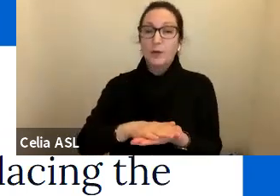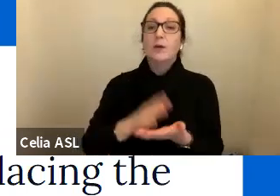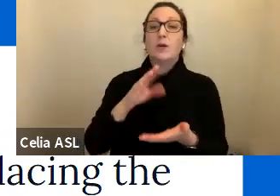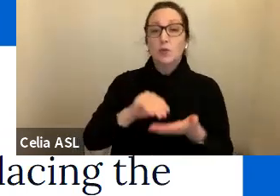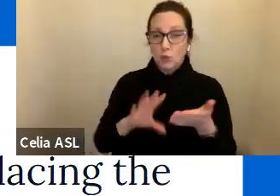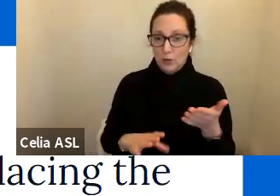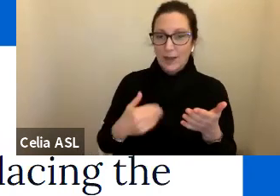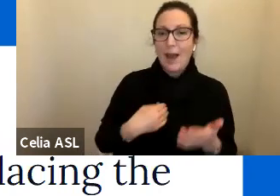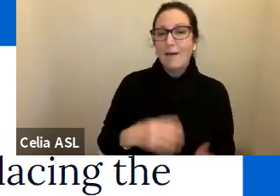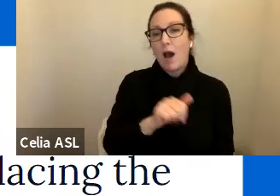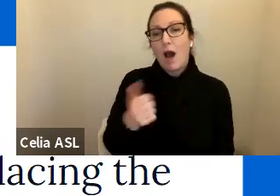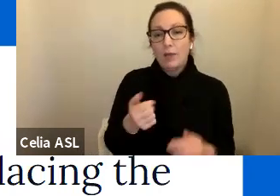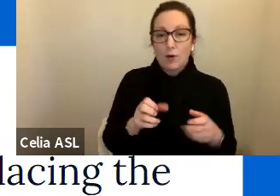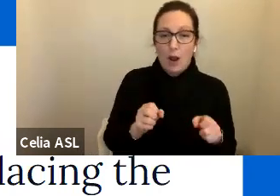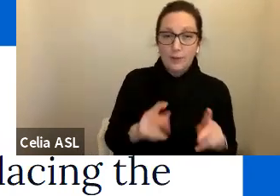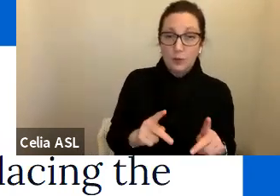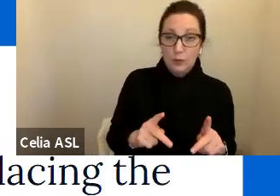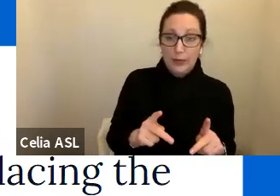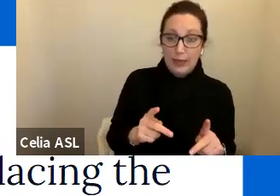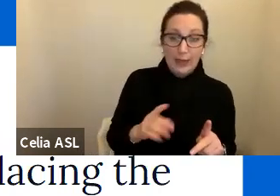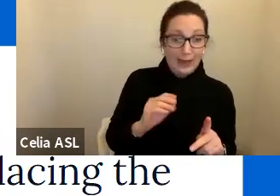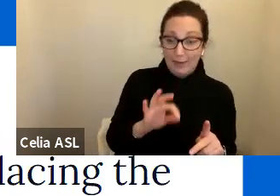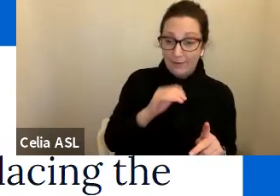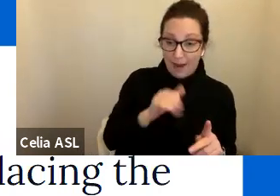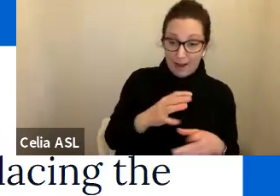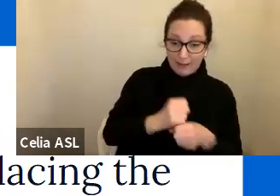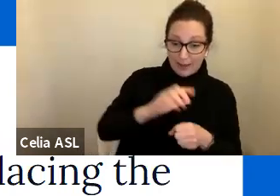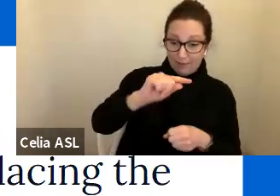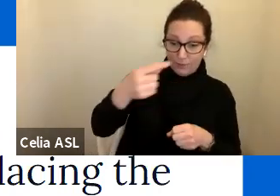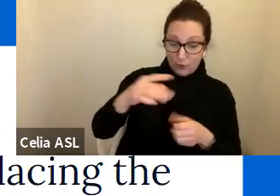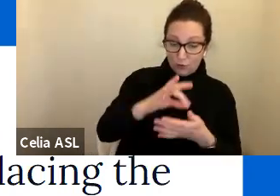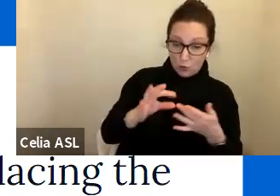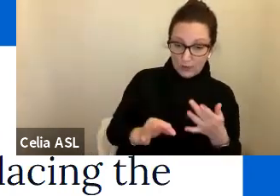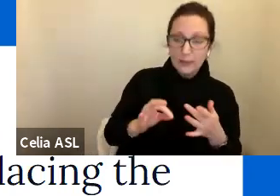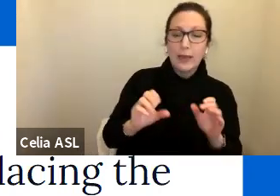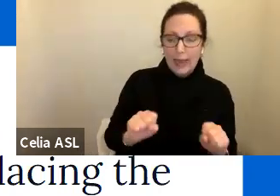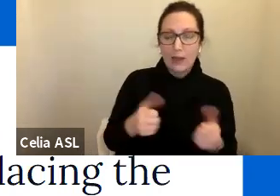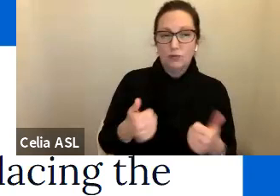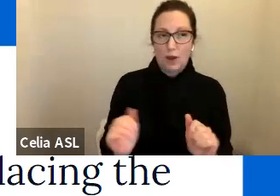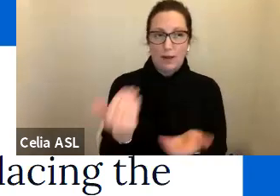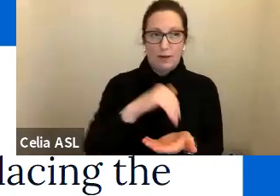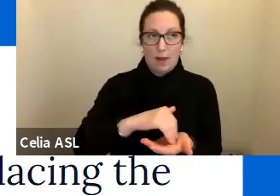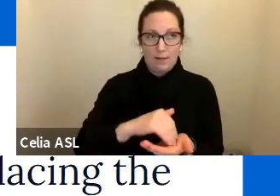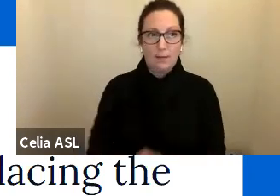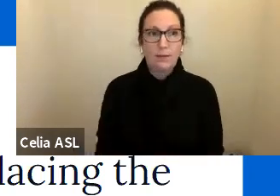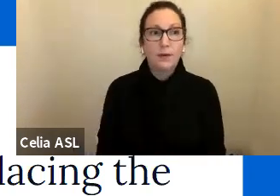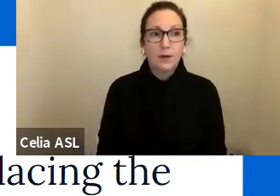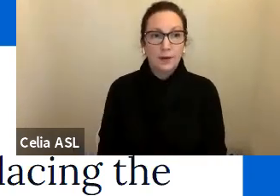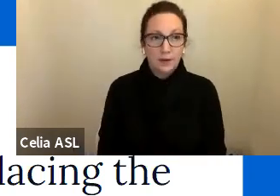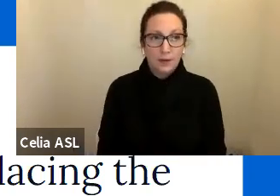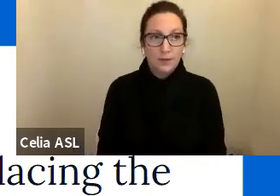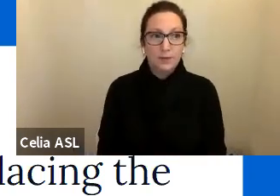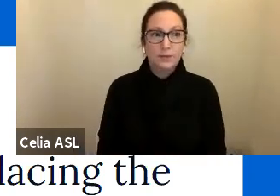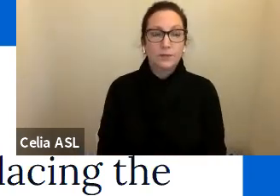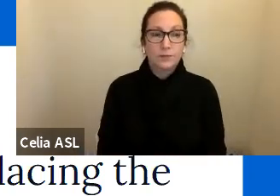choice school in the second process. Given that the top ranking students will be among the highest ranked across the